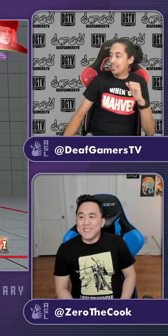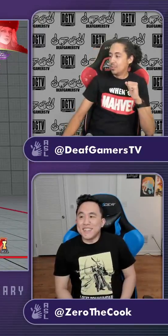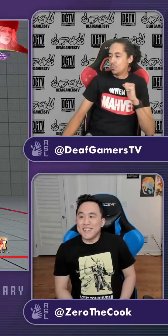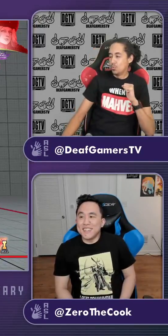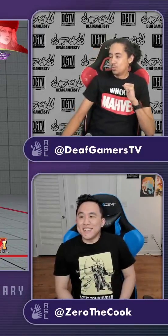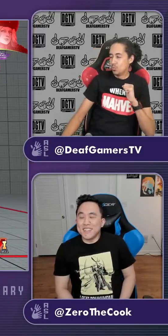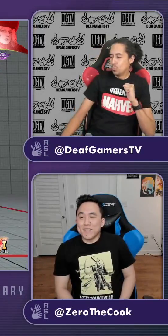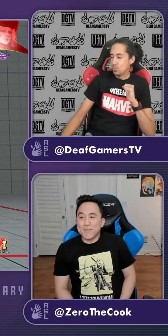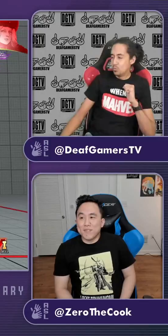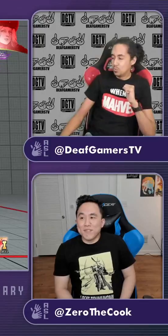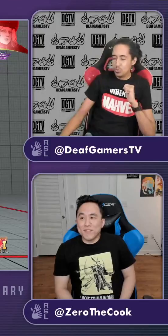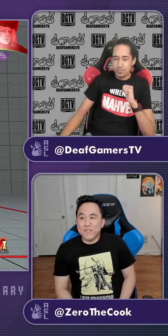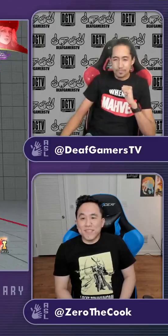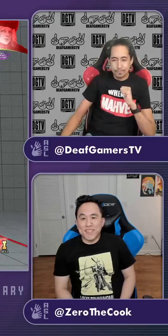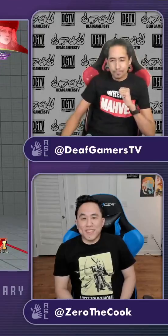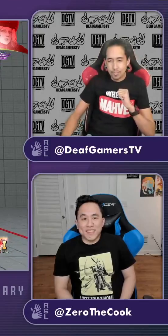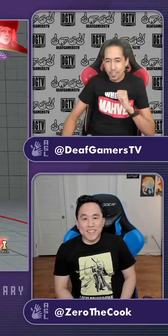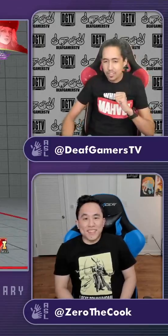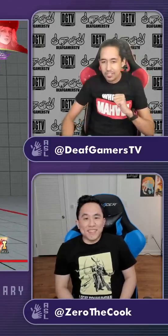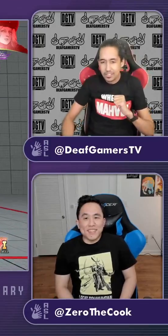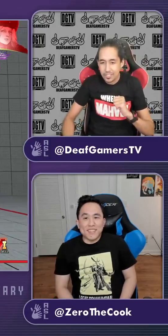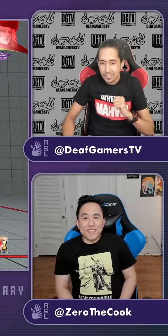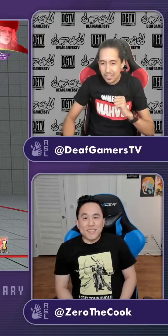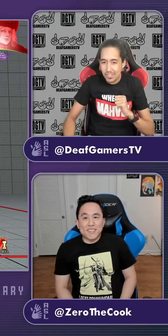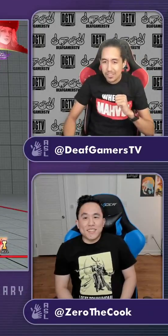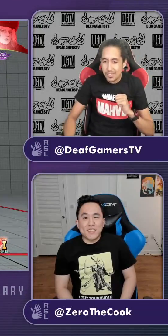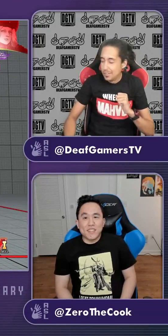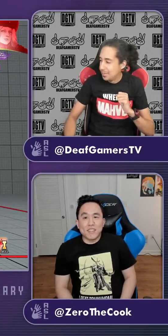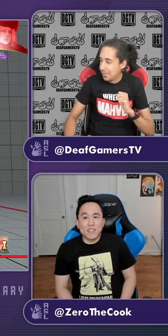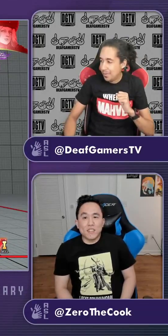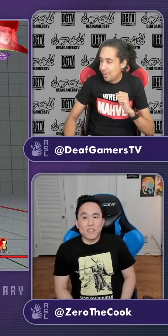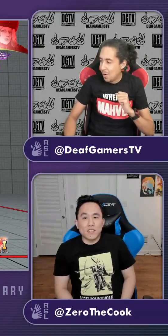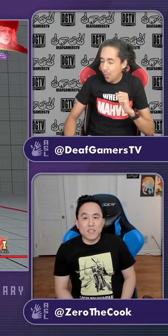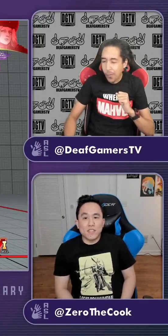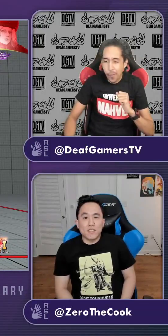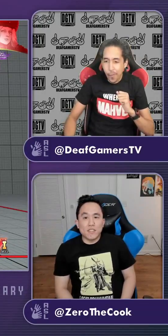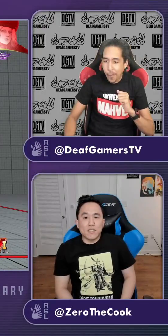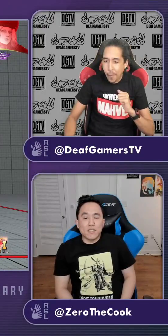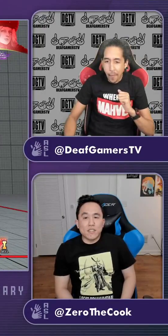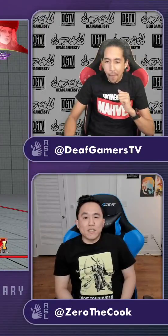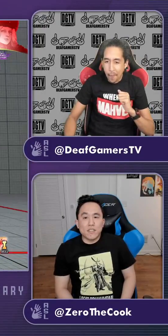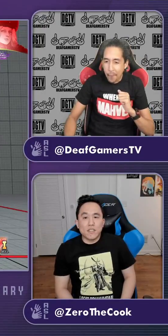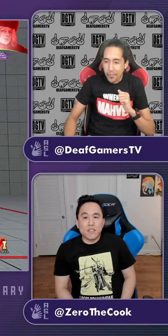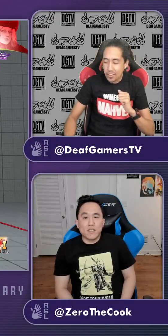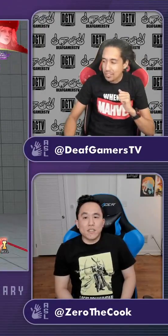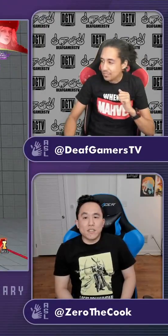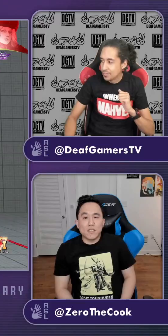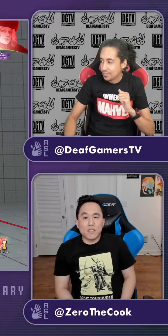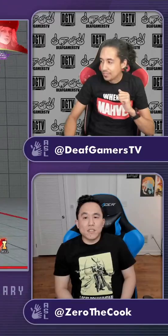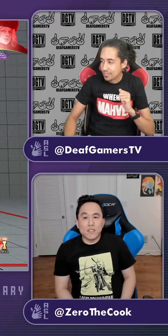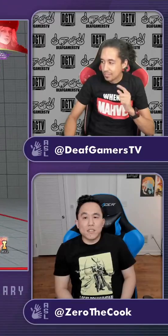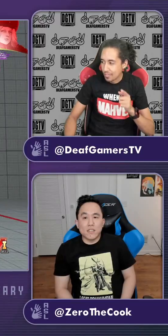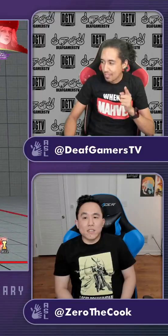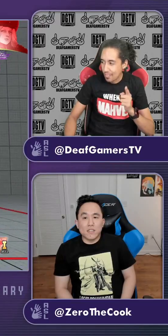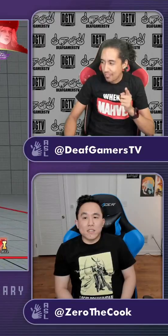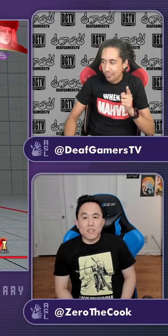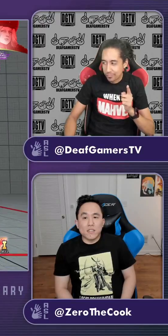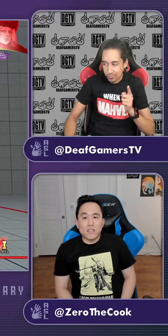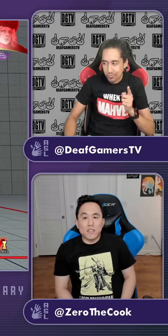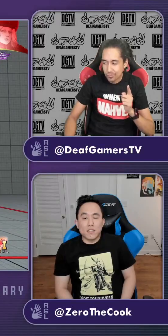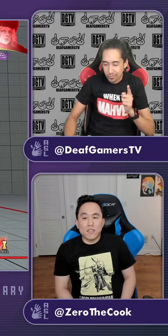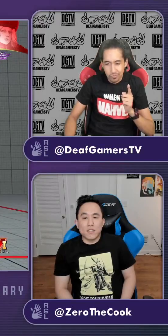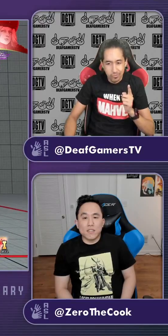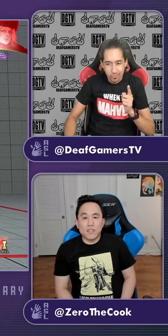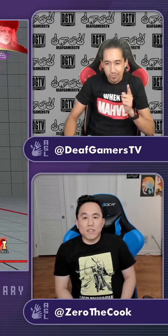precariously. Yeah. Is there a combo here? Should be dead. Pulling the kills. Now scaling. He needs CA. Lots